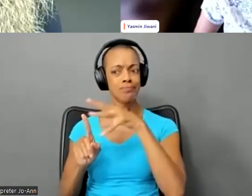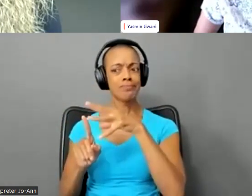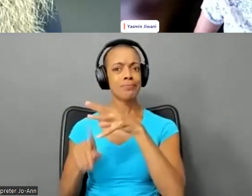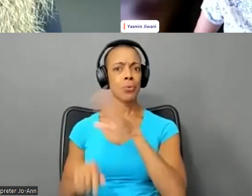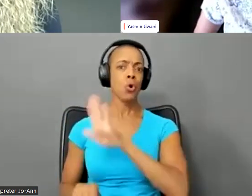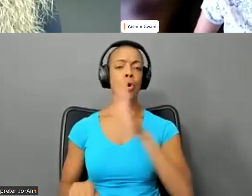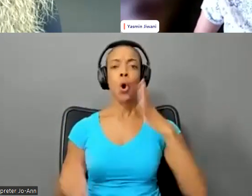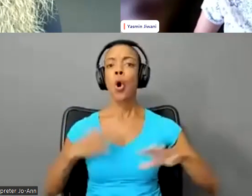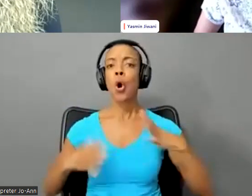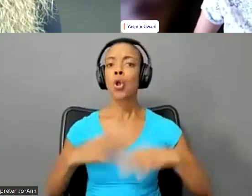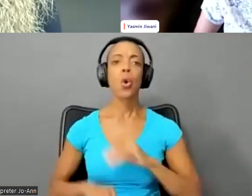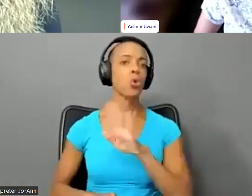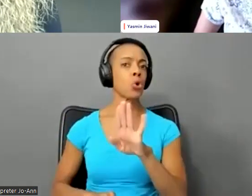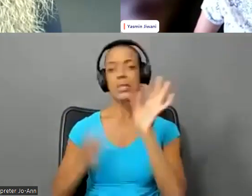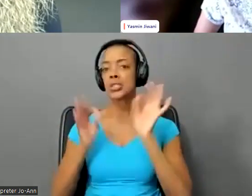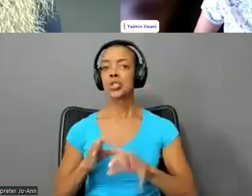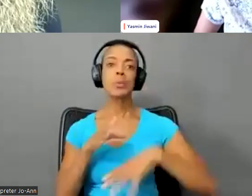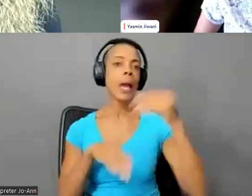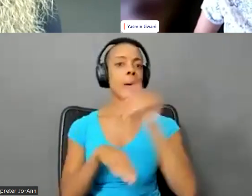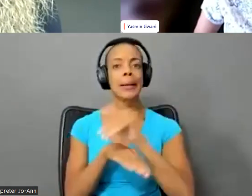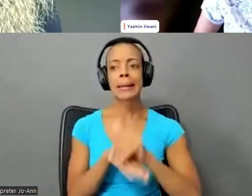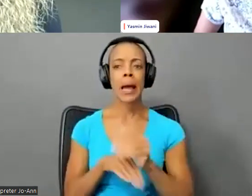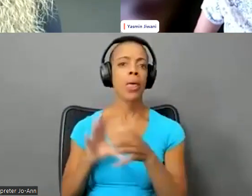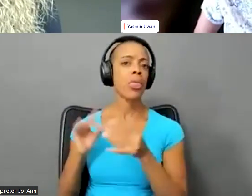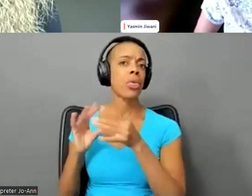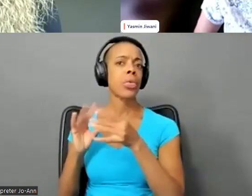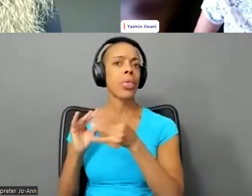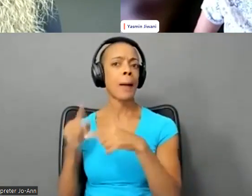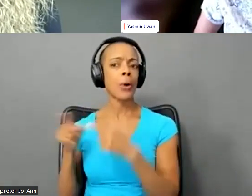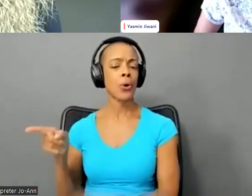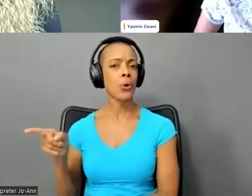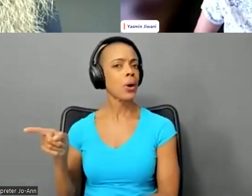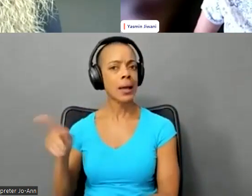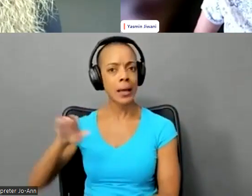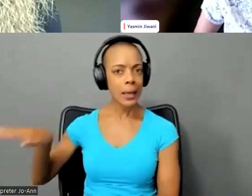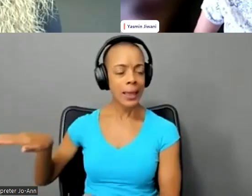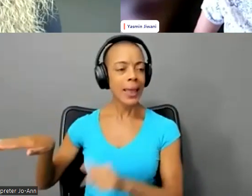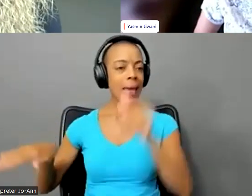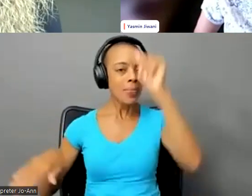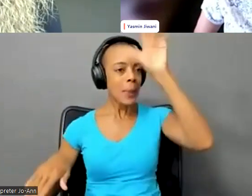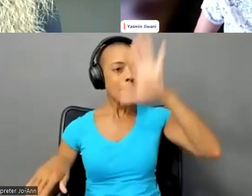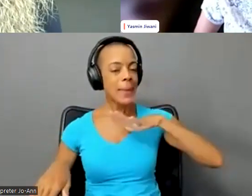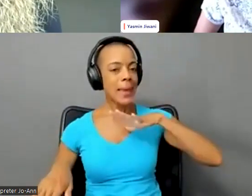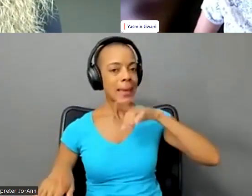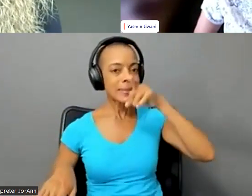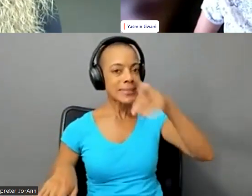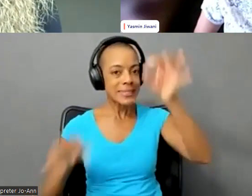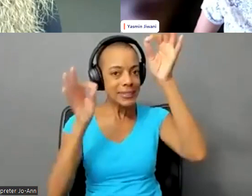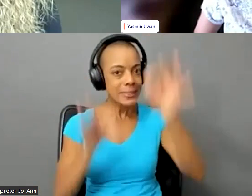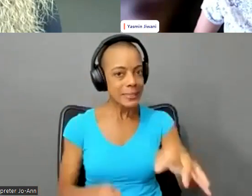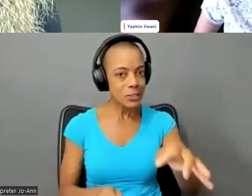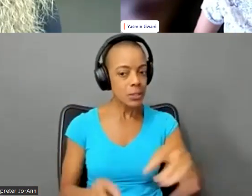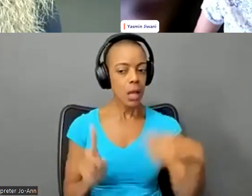her choices to be out at night, all of those things. We need to focus on the men's choices to harass, to assault, and to